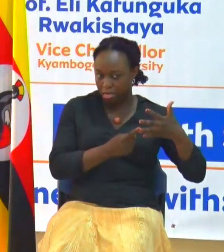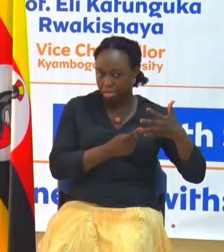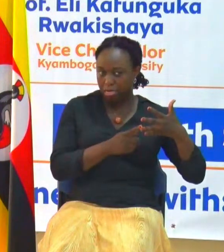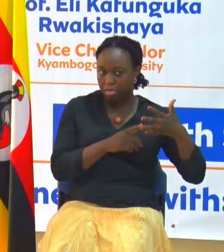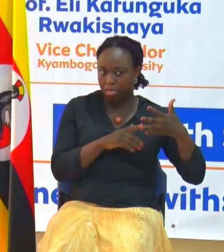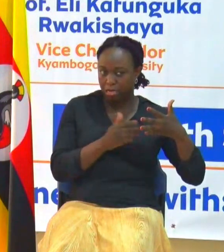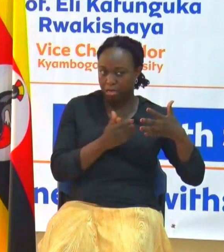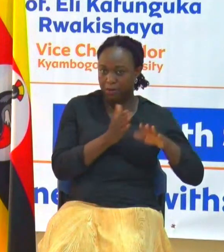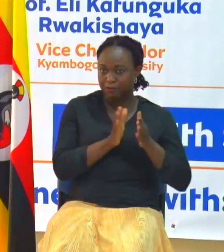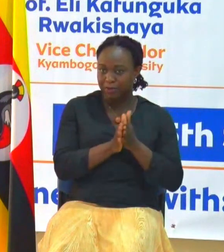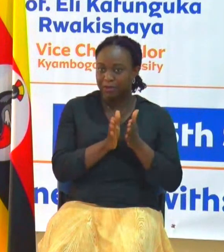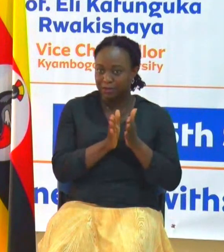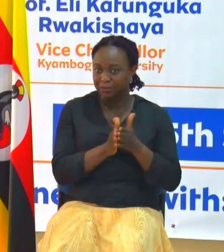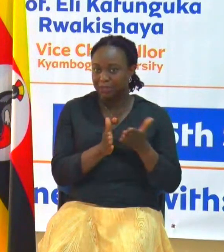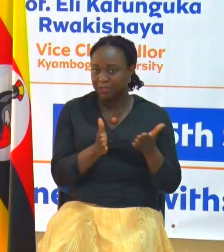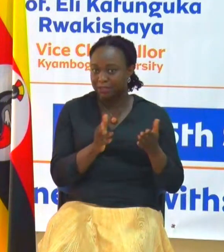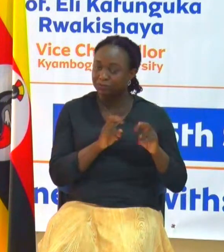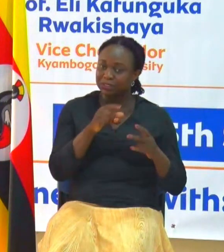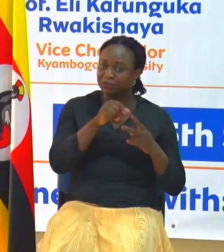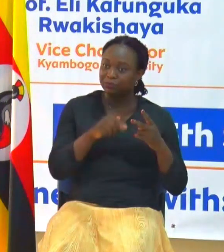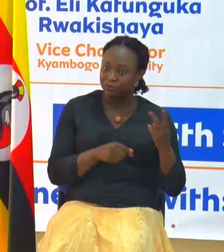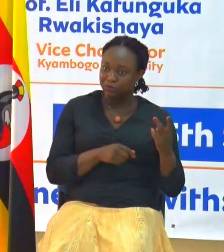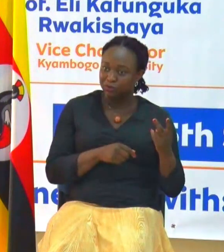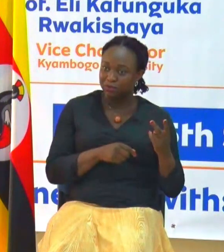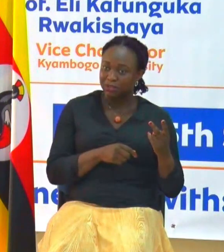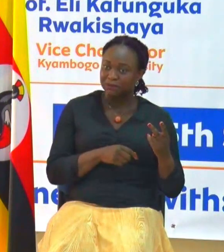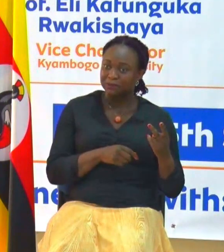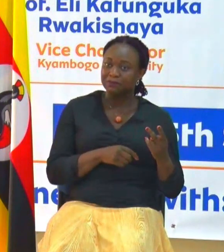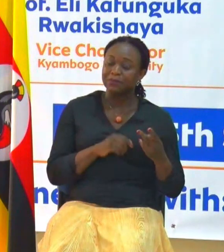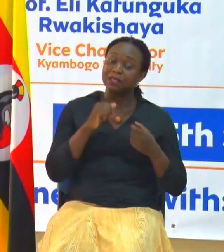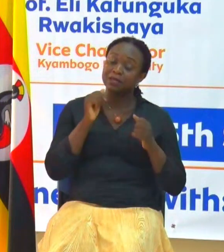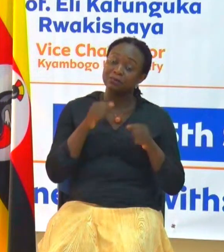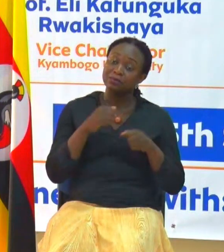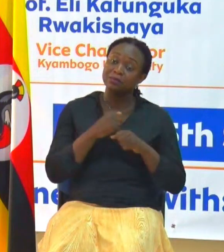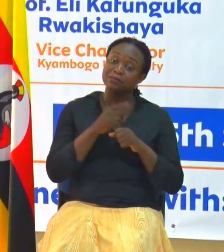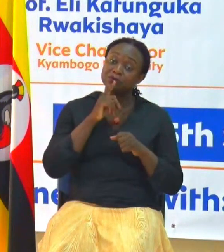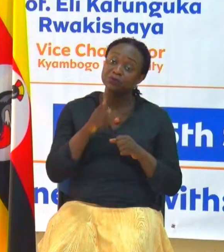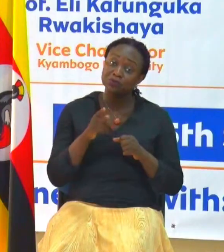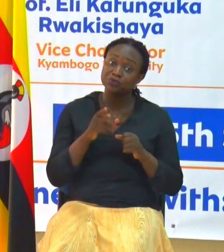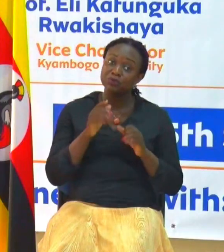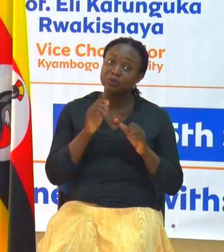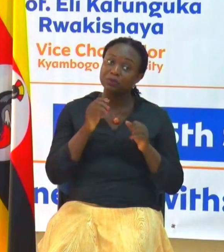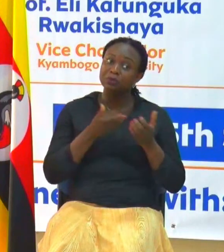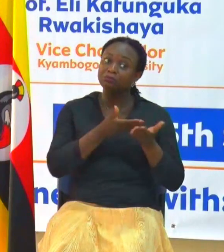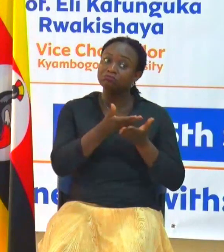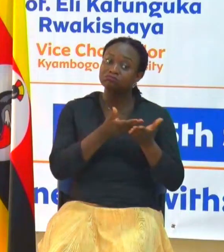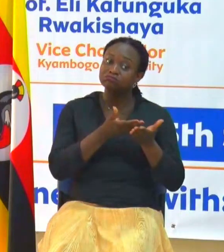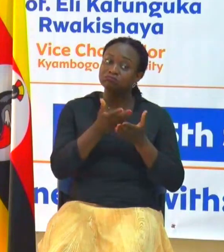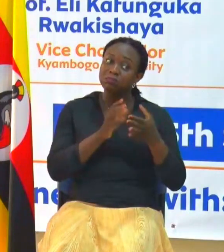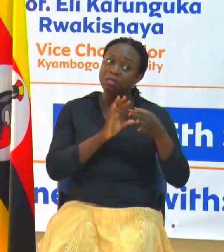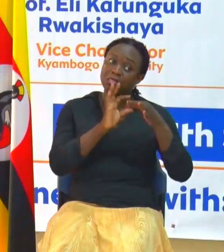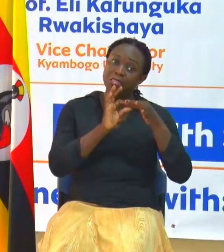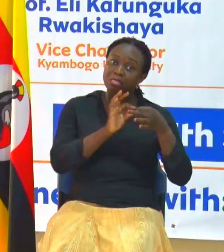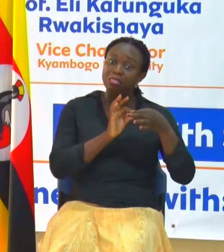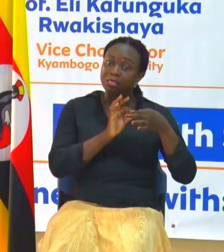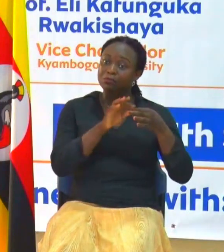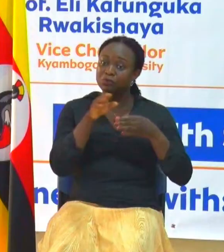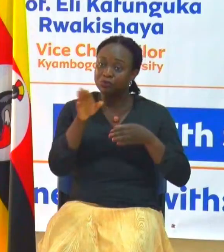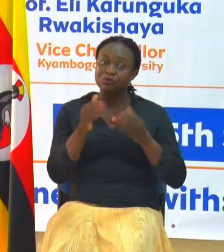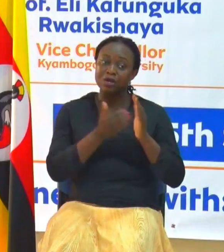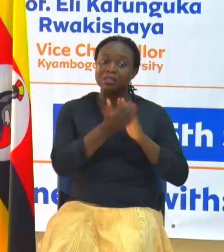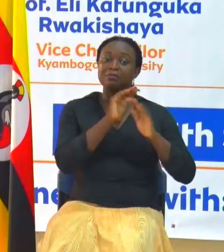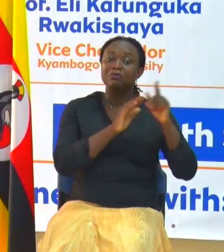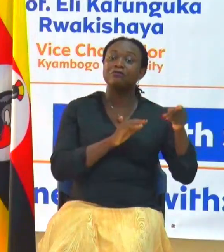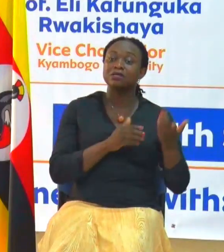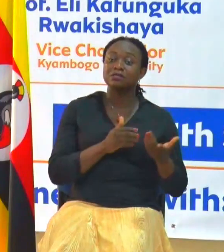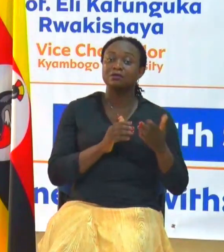first step of researching your options, and make sure that you get a close rapport and establish a line of communication between you and the professors